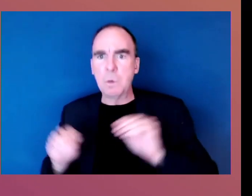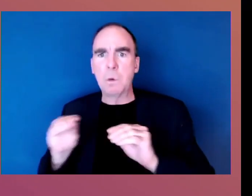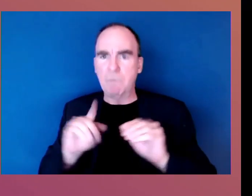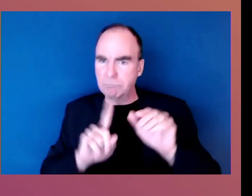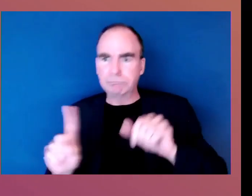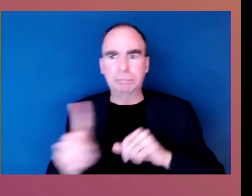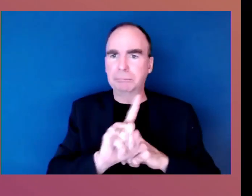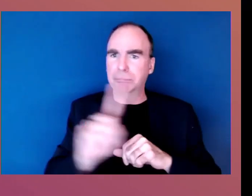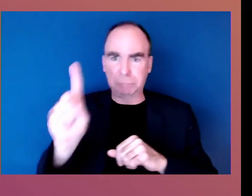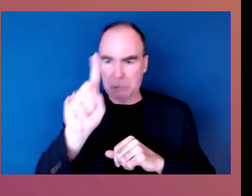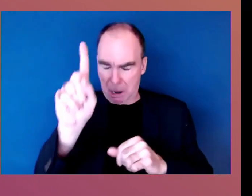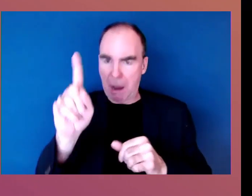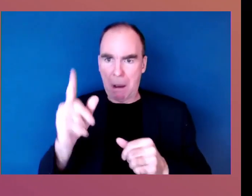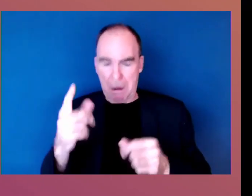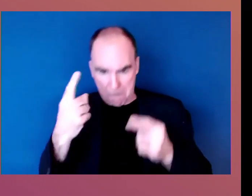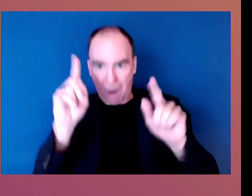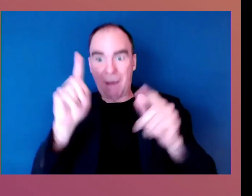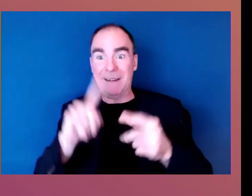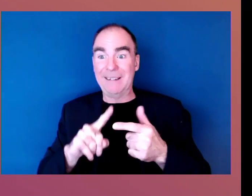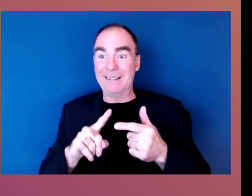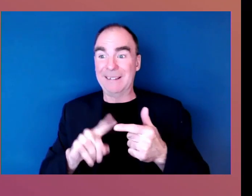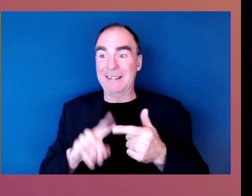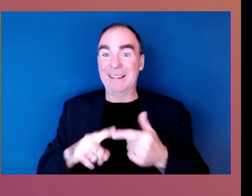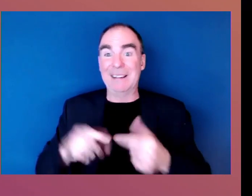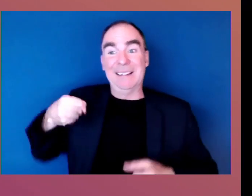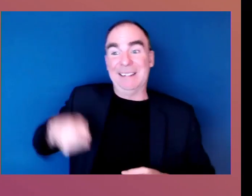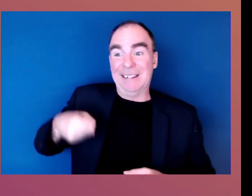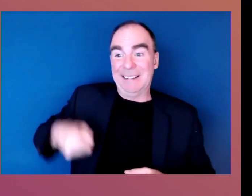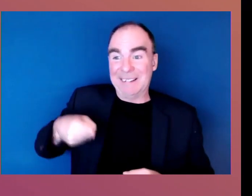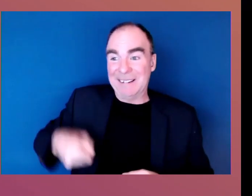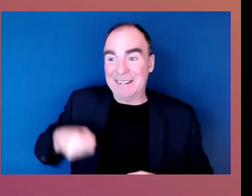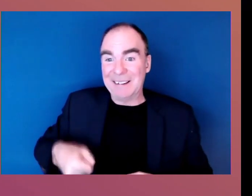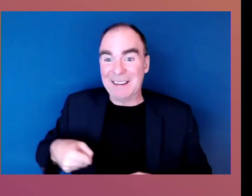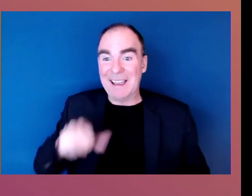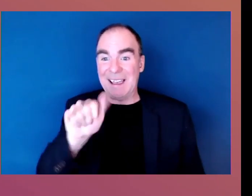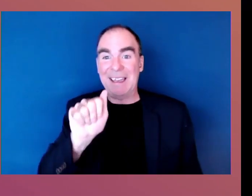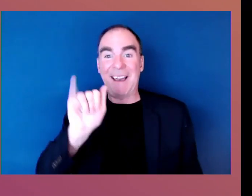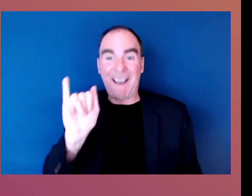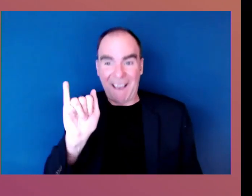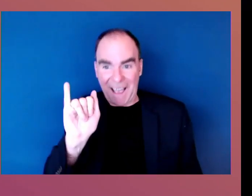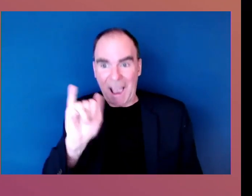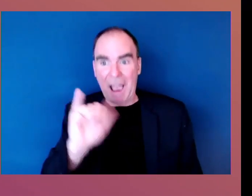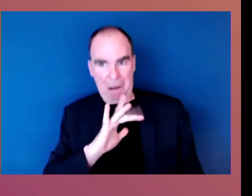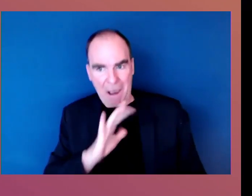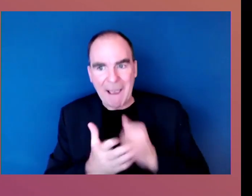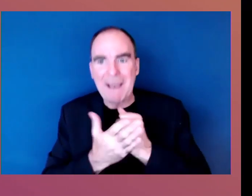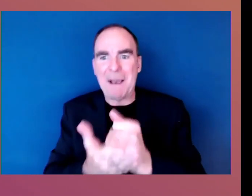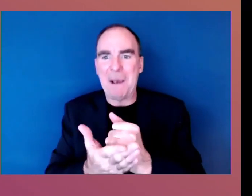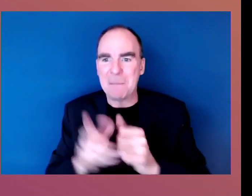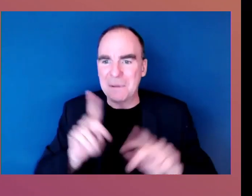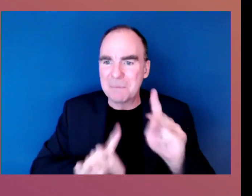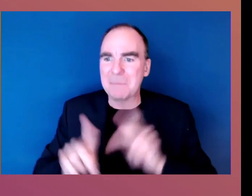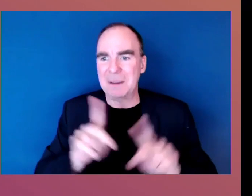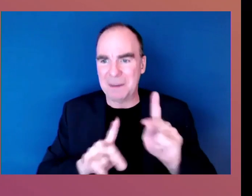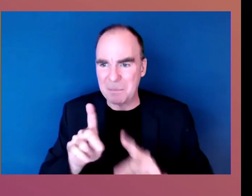now suitcase-shaped, but it could be a shopping cart with a folding chair. Then, I'm sure,